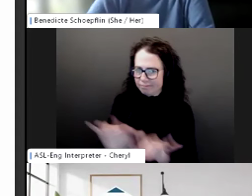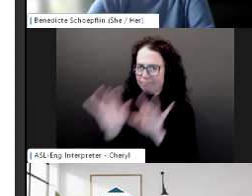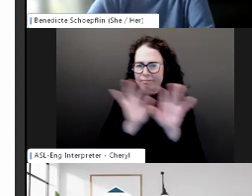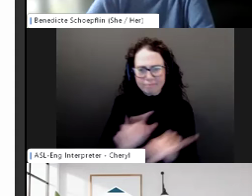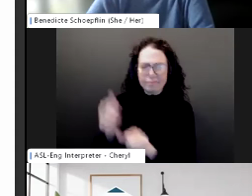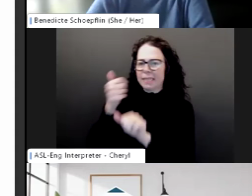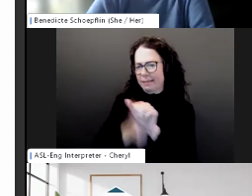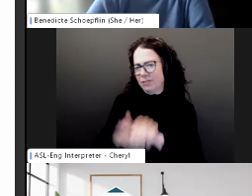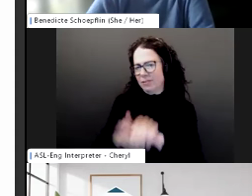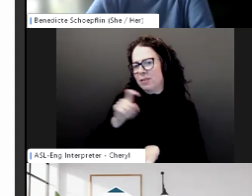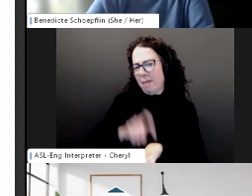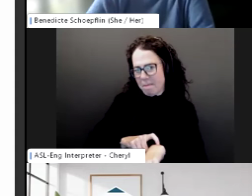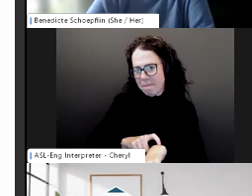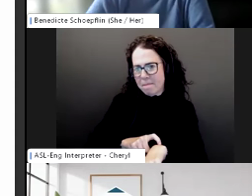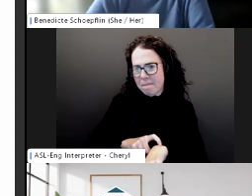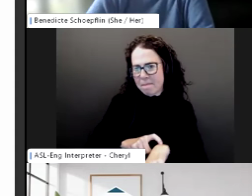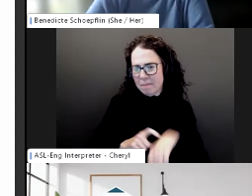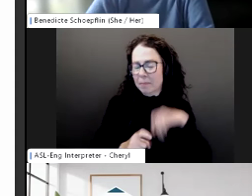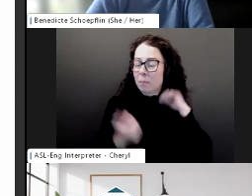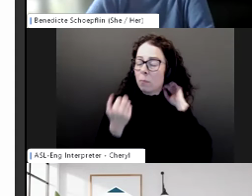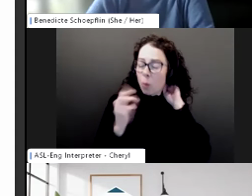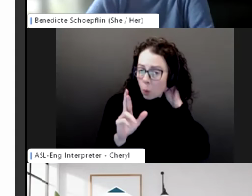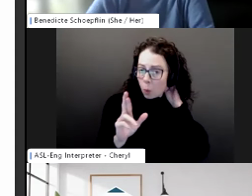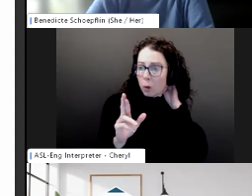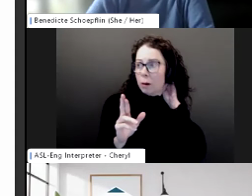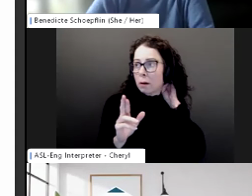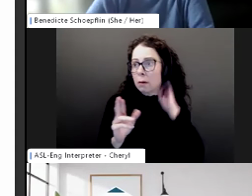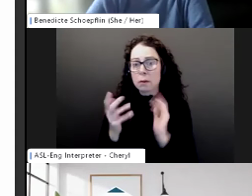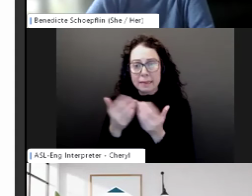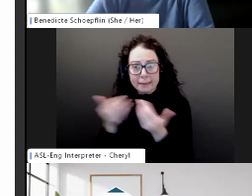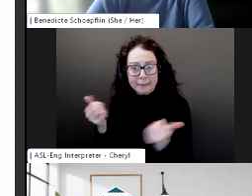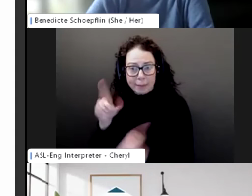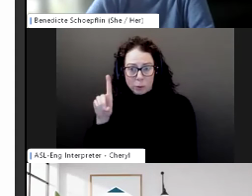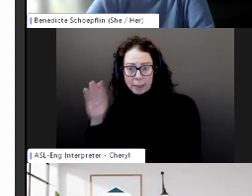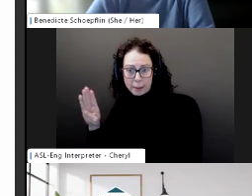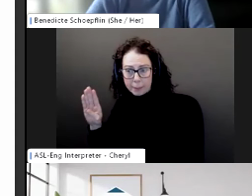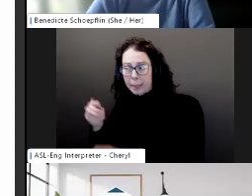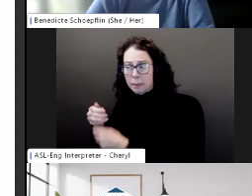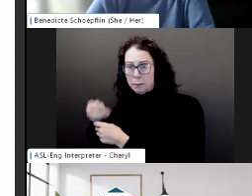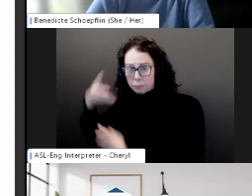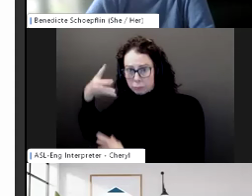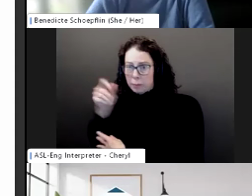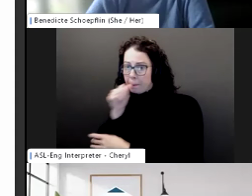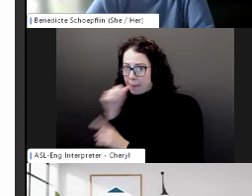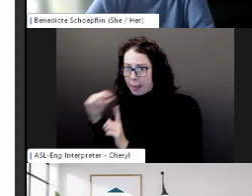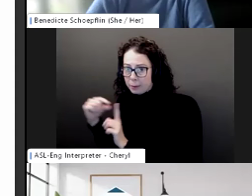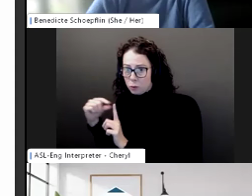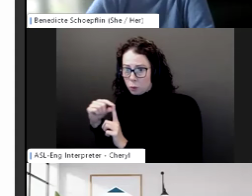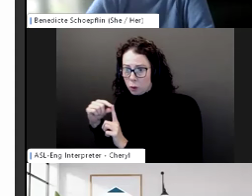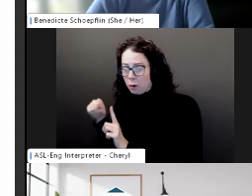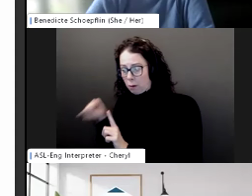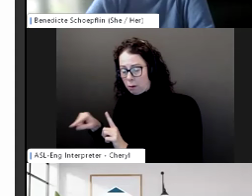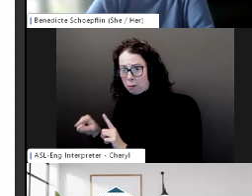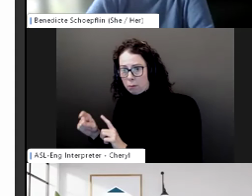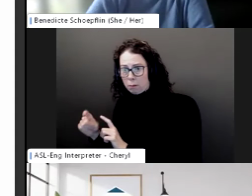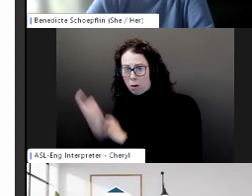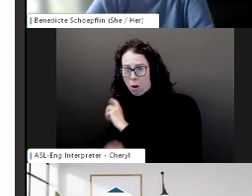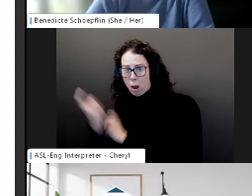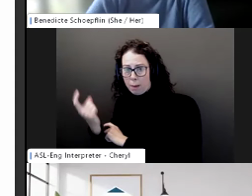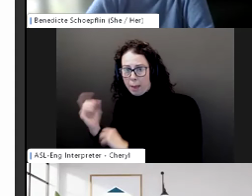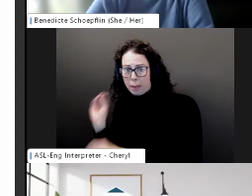is obviously separate from Google, your password databases will more often than not enter your password for you, which is a very